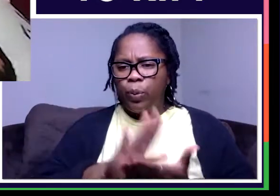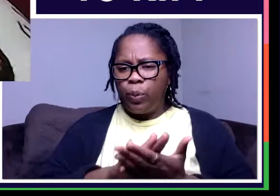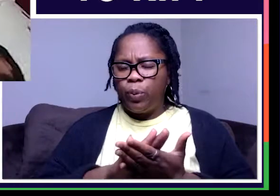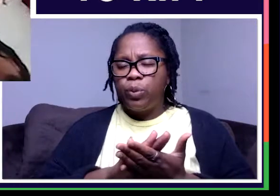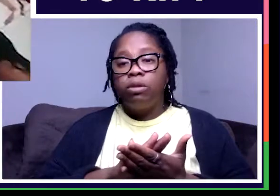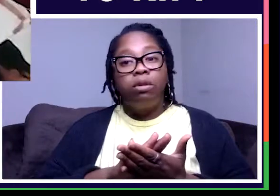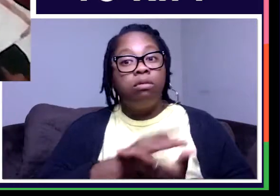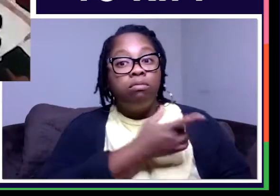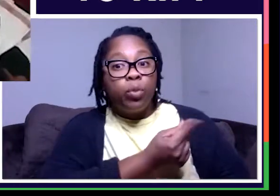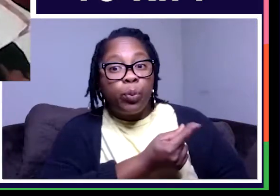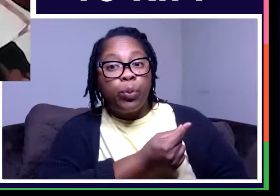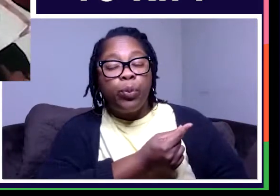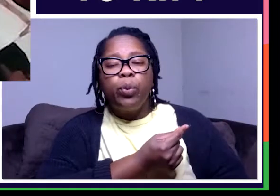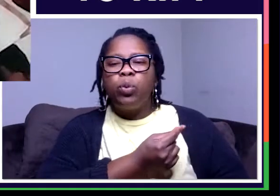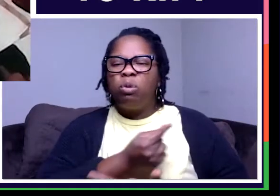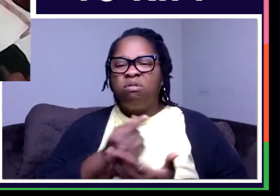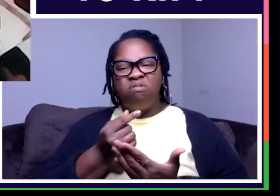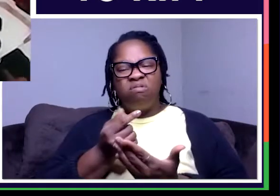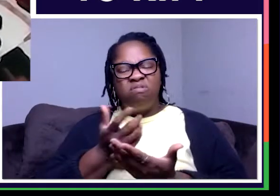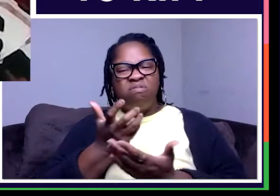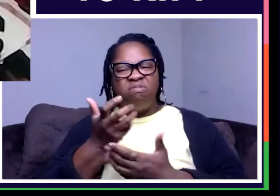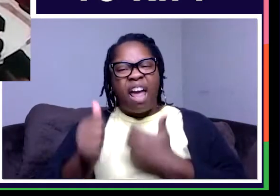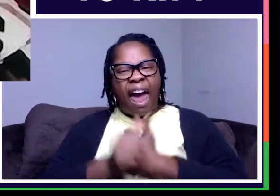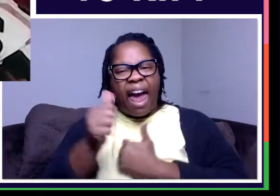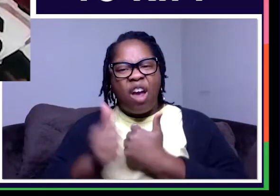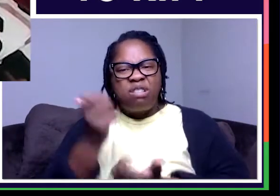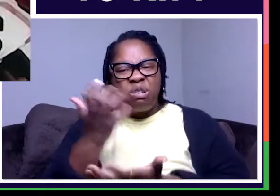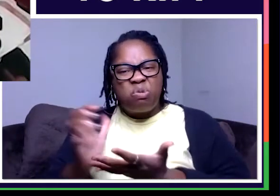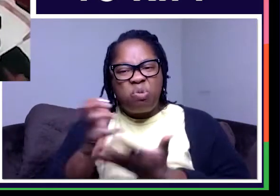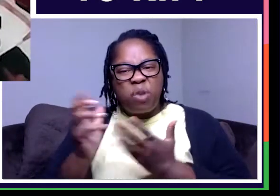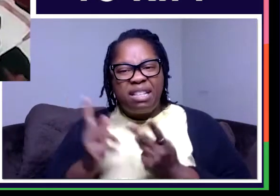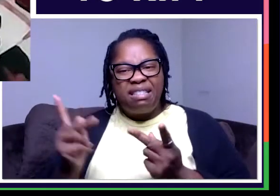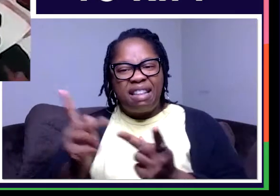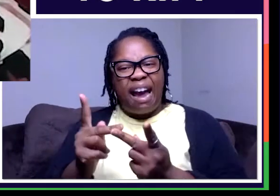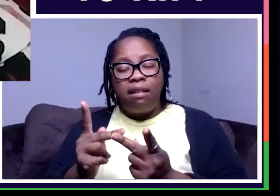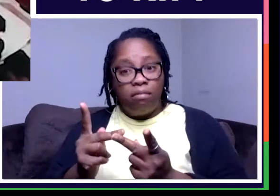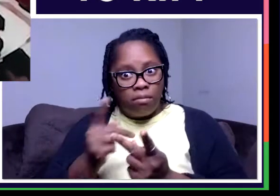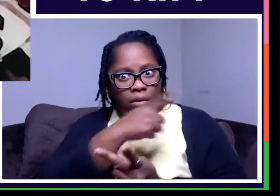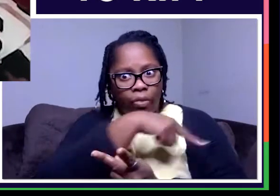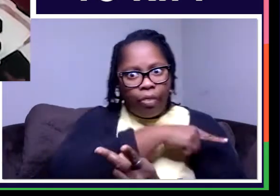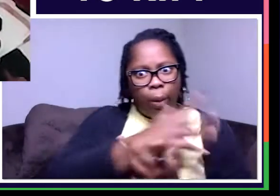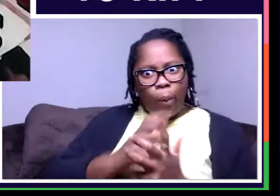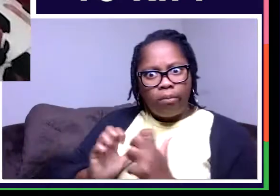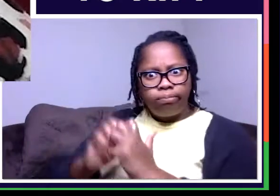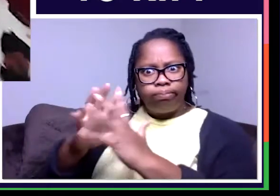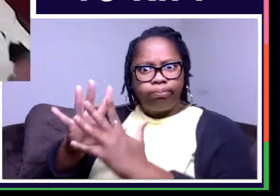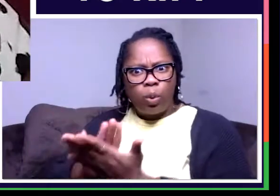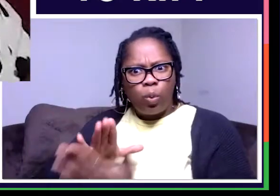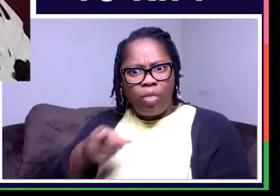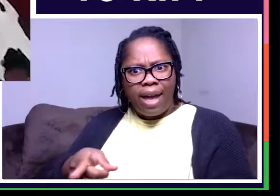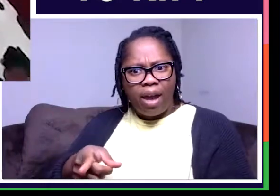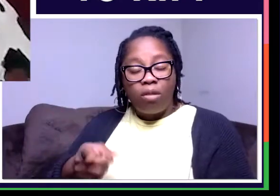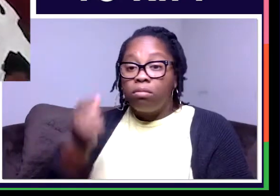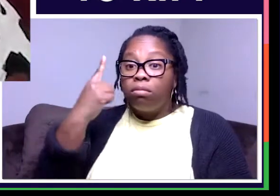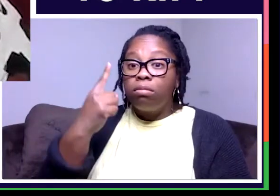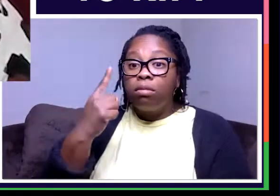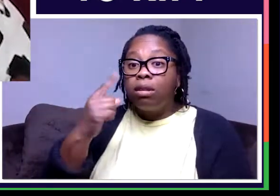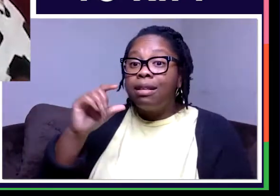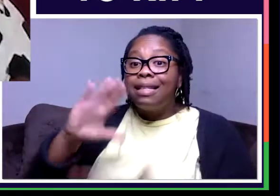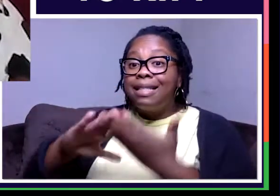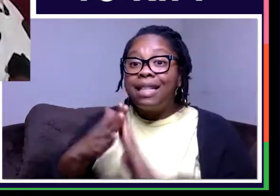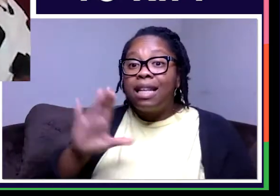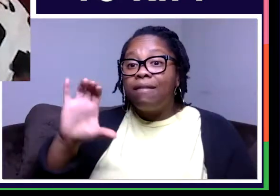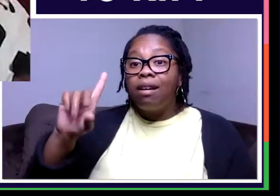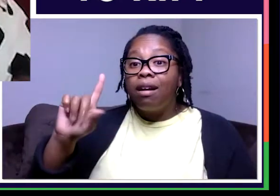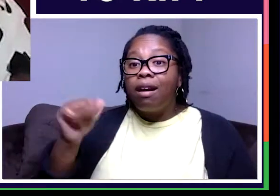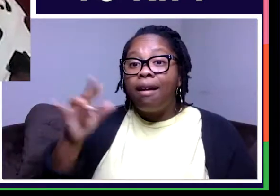schools from building a new school on hazardous waste sites. KIPP's plan was approved